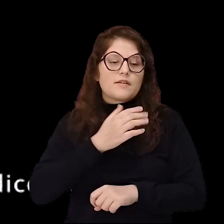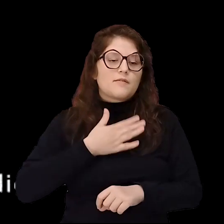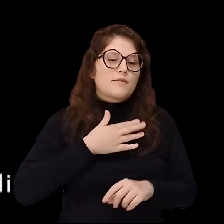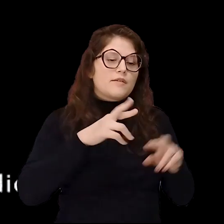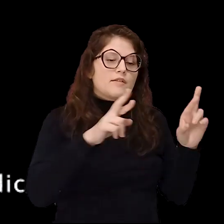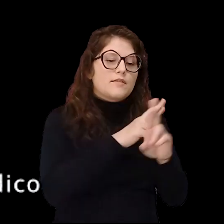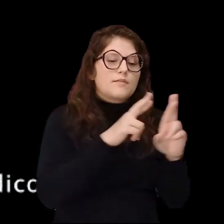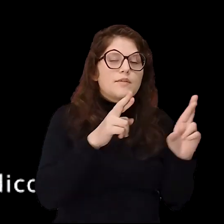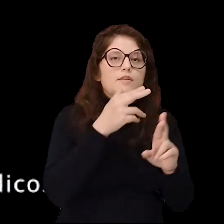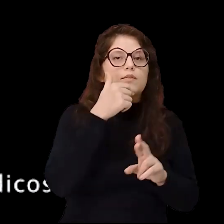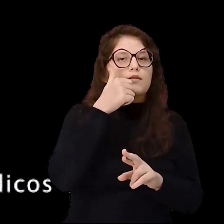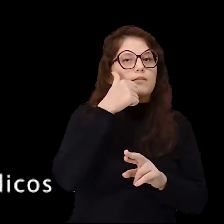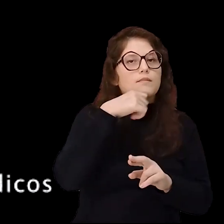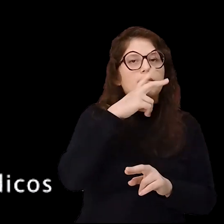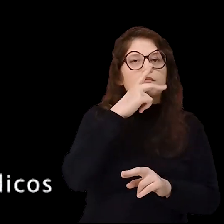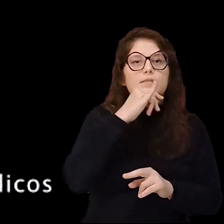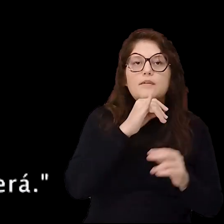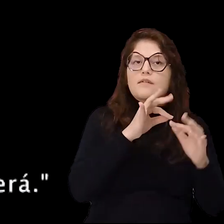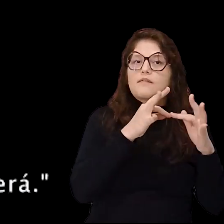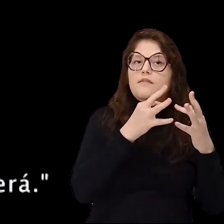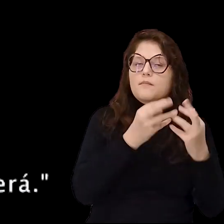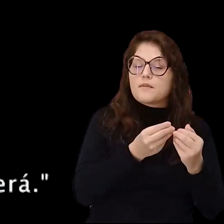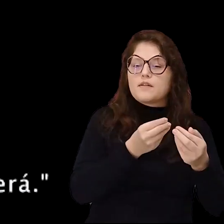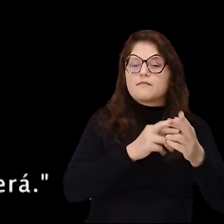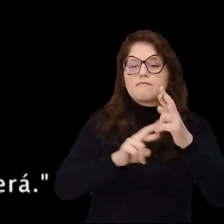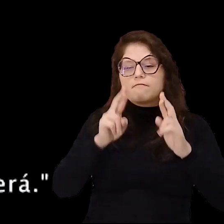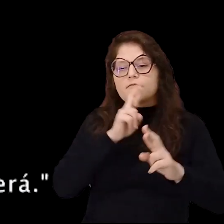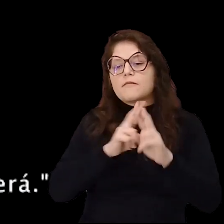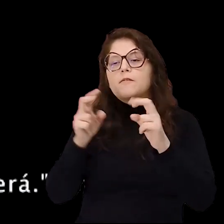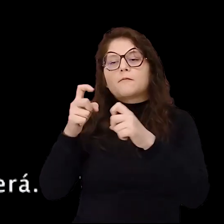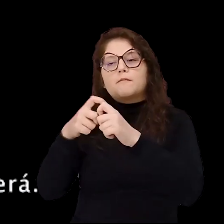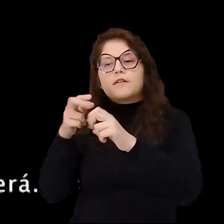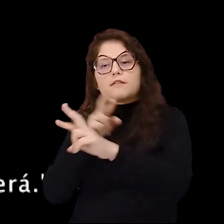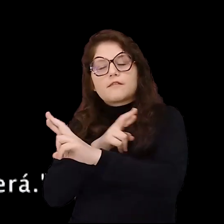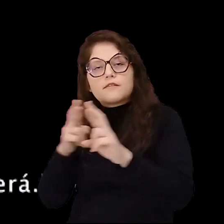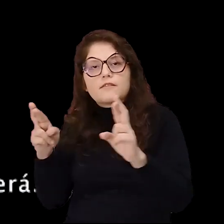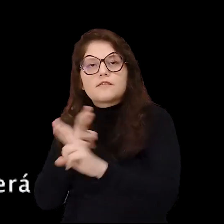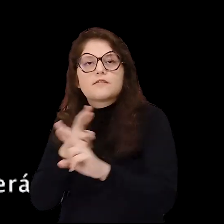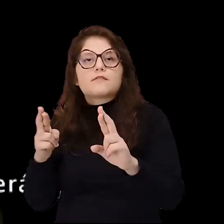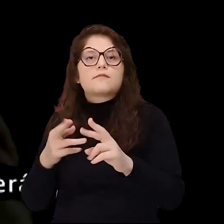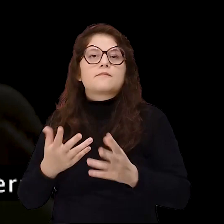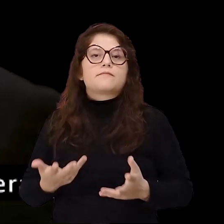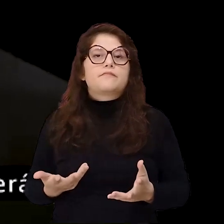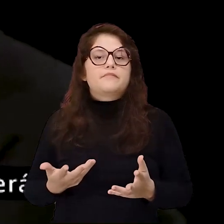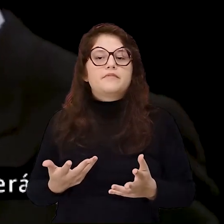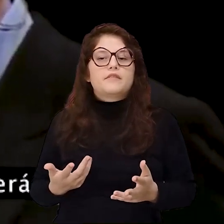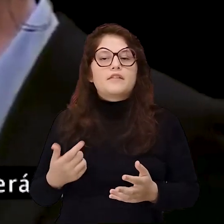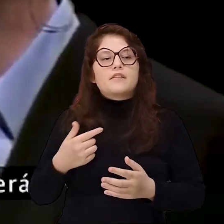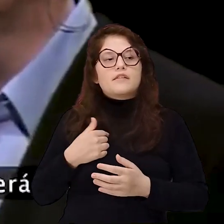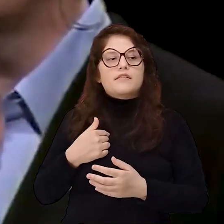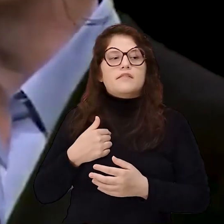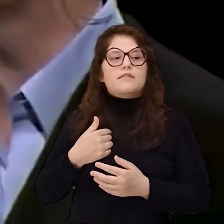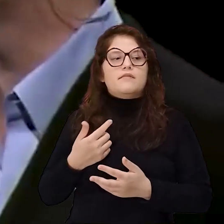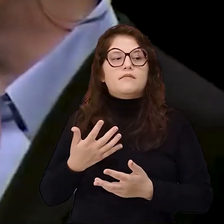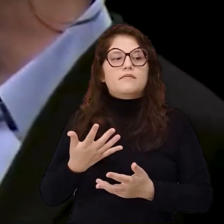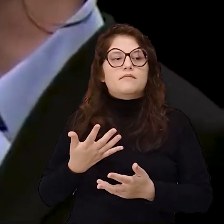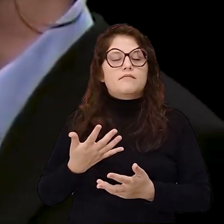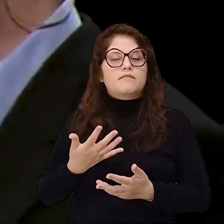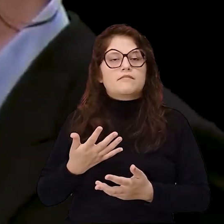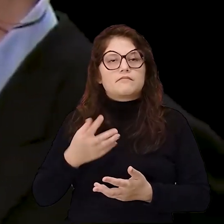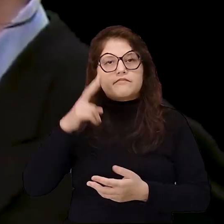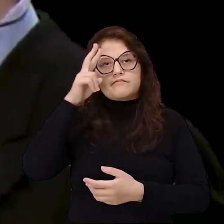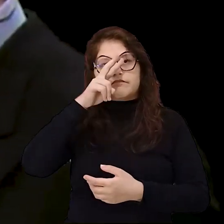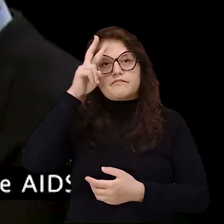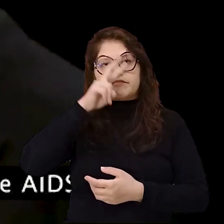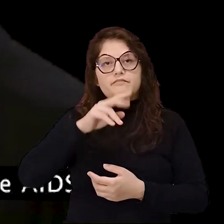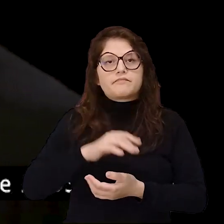my relationship with my parents and my doctors has been so precious to me, and will be always. And Maggie Robbins